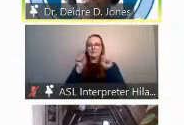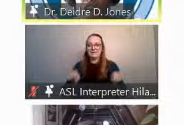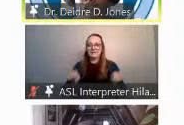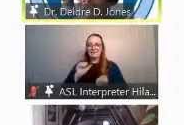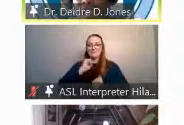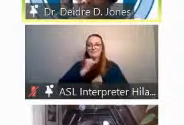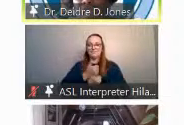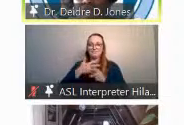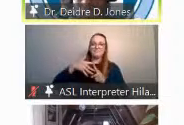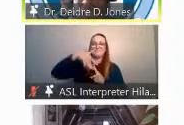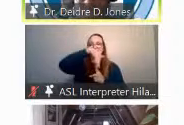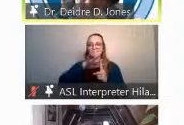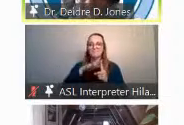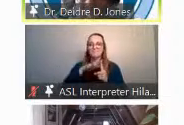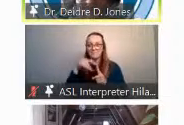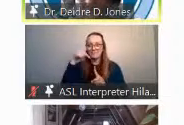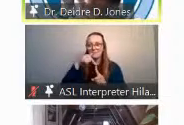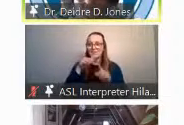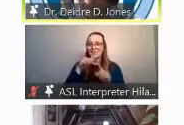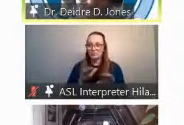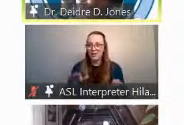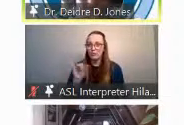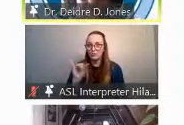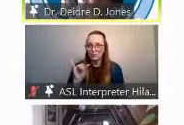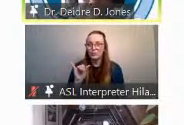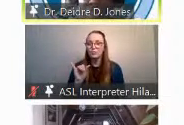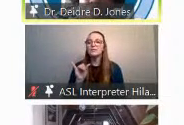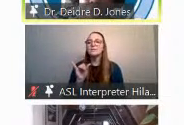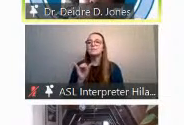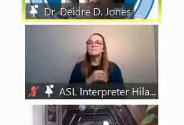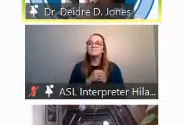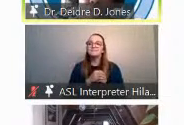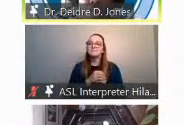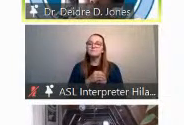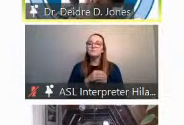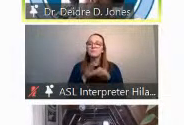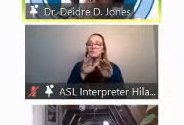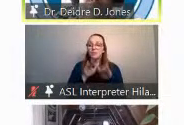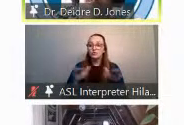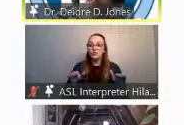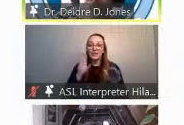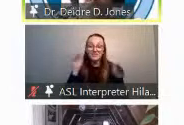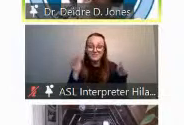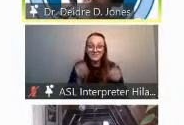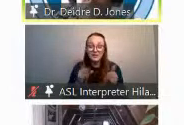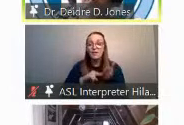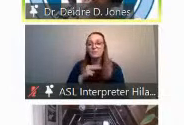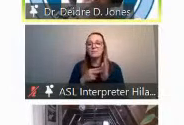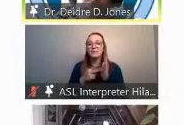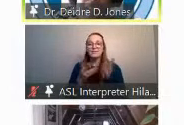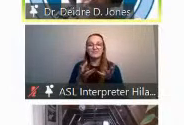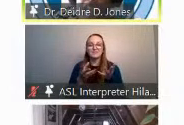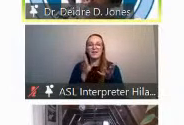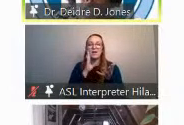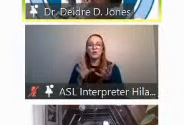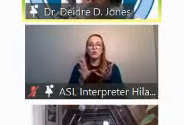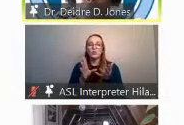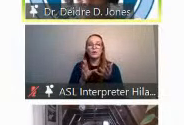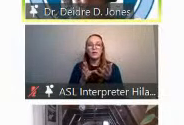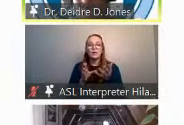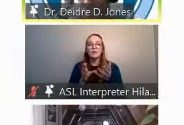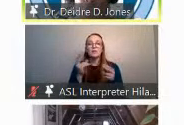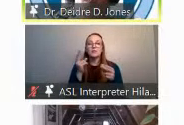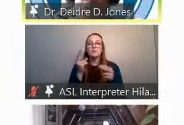With being child-centered, as the definition on the screen says, it's supporting the children's experience by improving the circumstances of families and